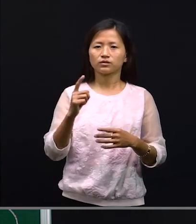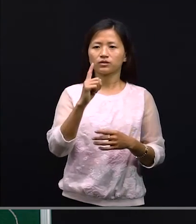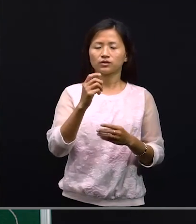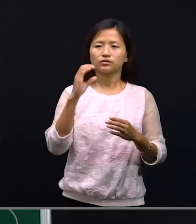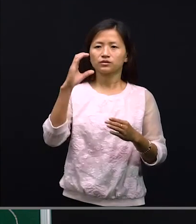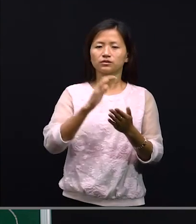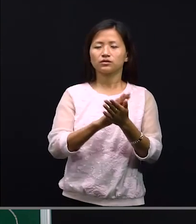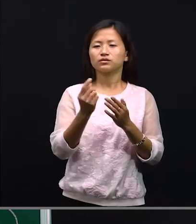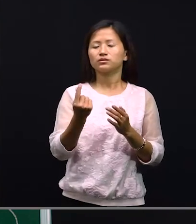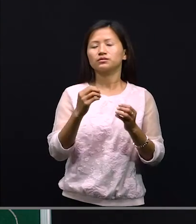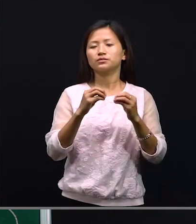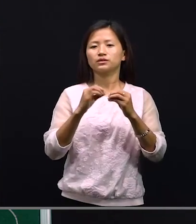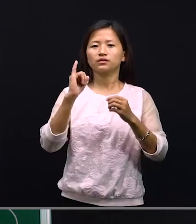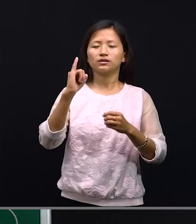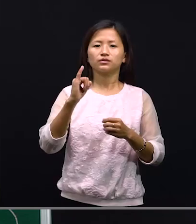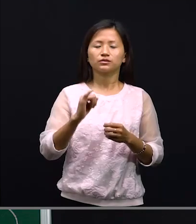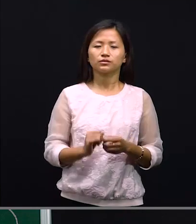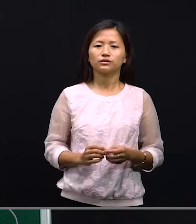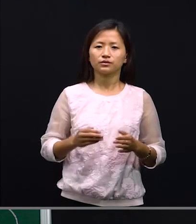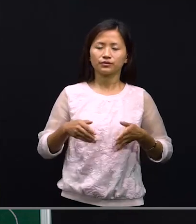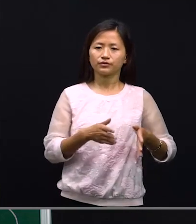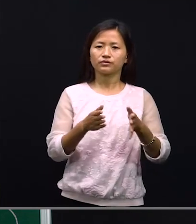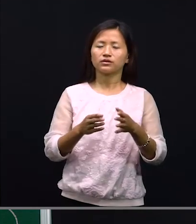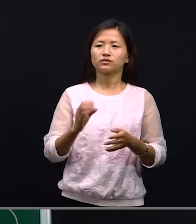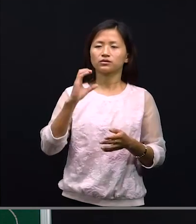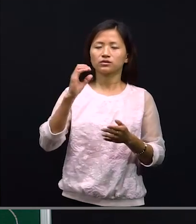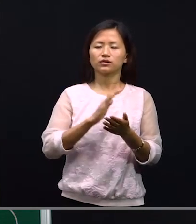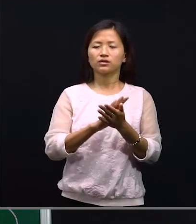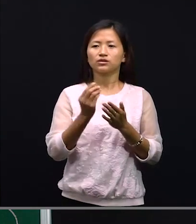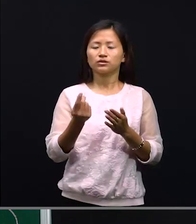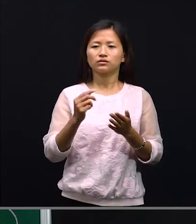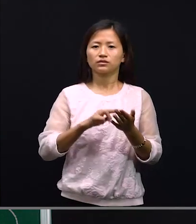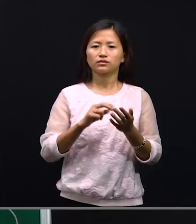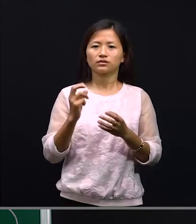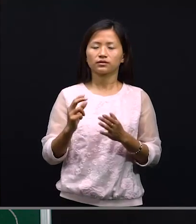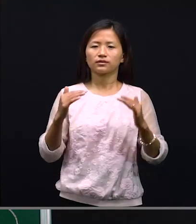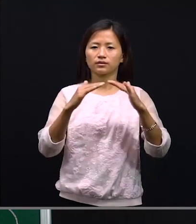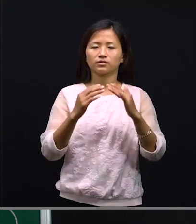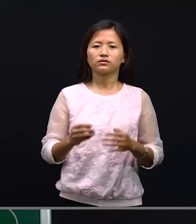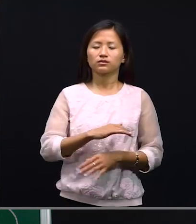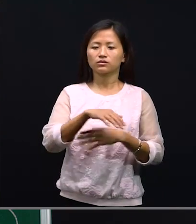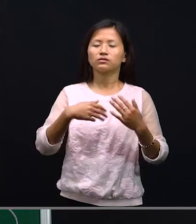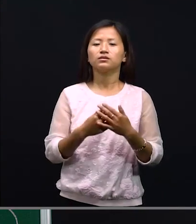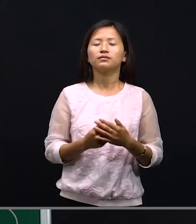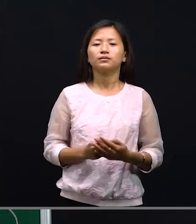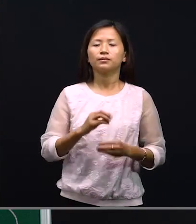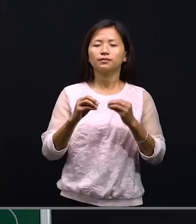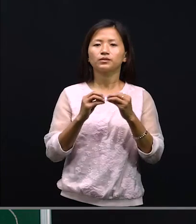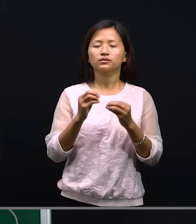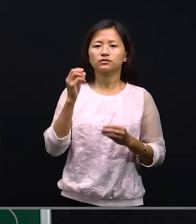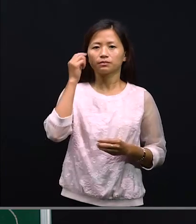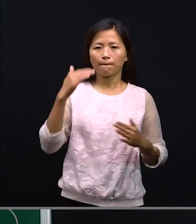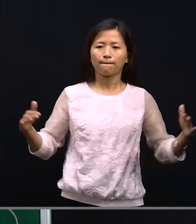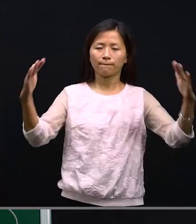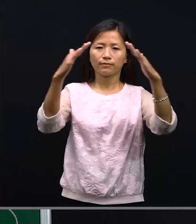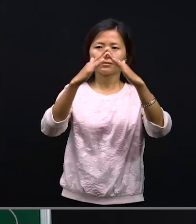is the Chudi River. All right. So that's all about the mountains and rivers. I hope you have